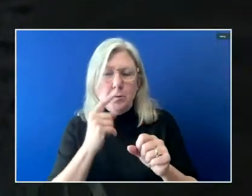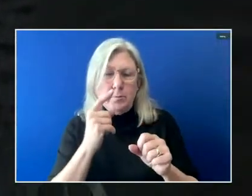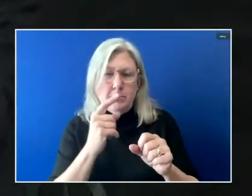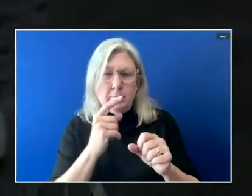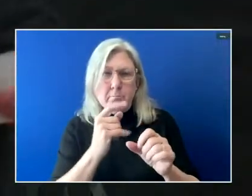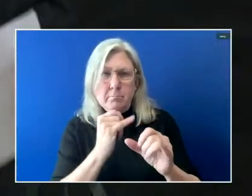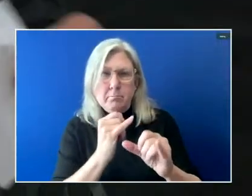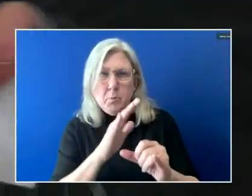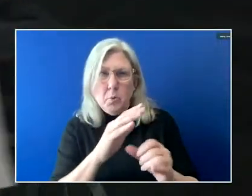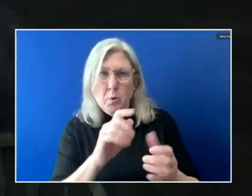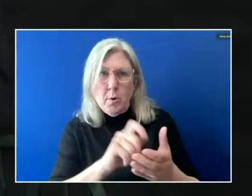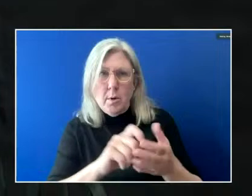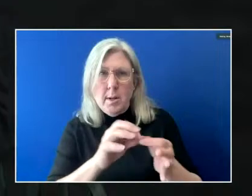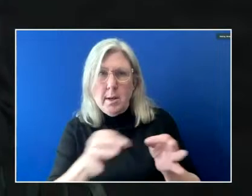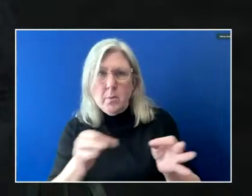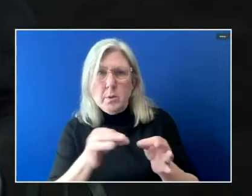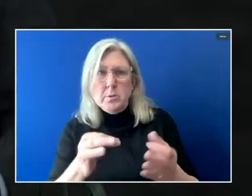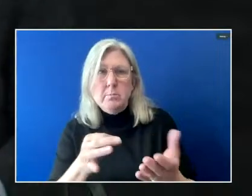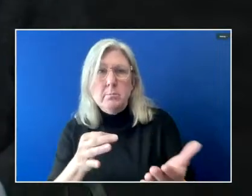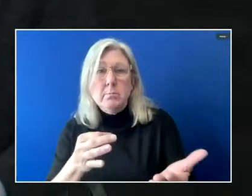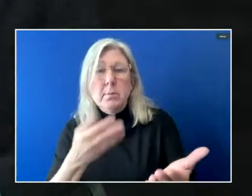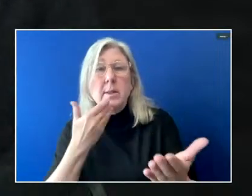to thank